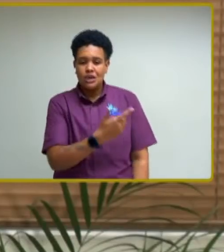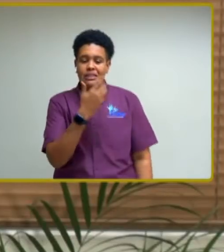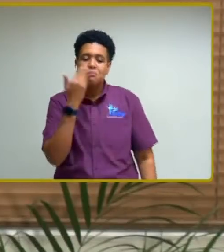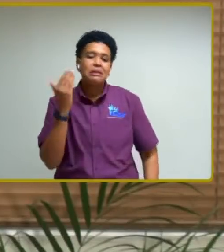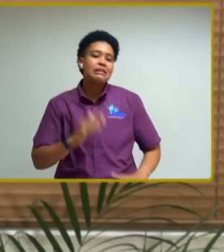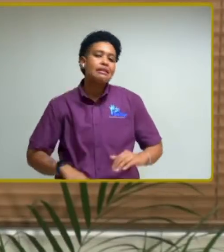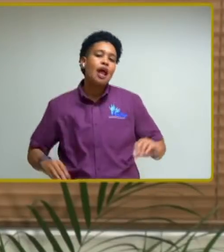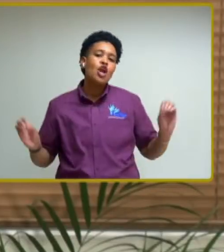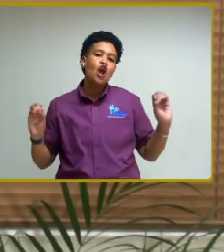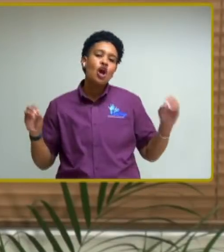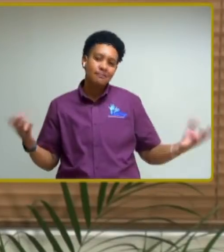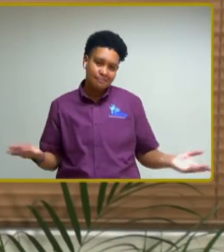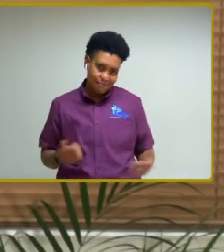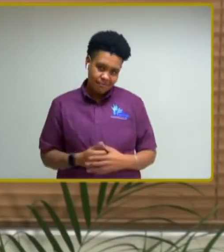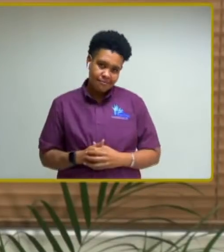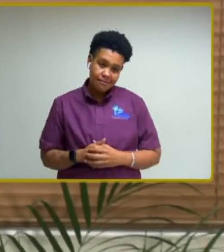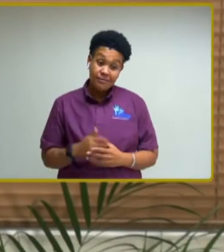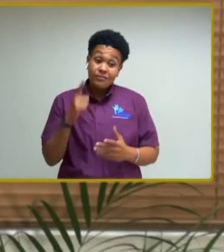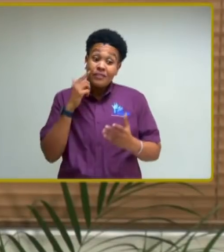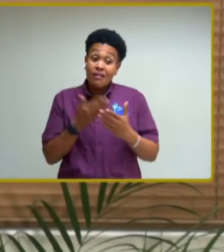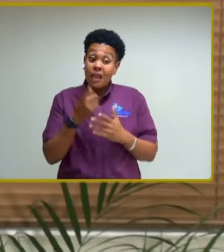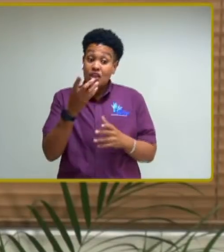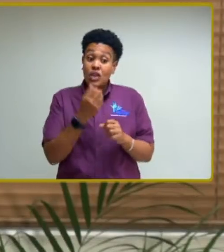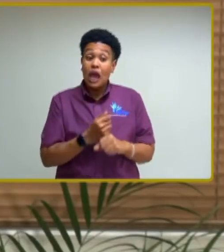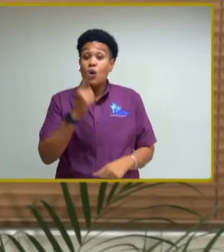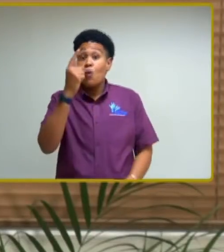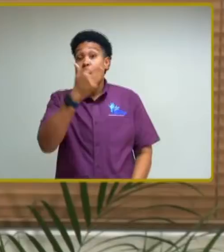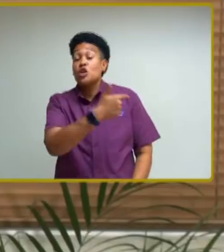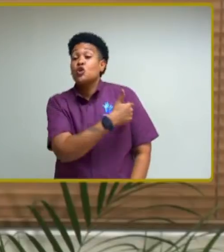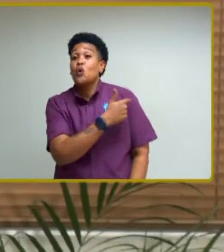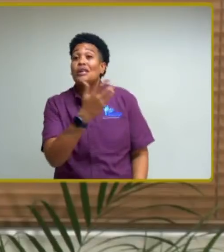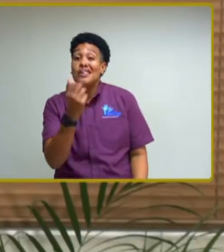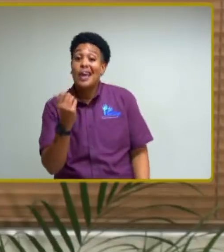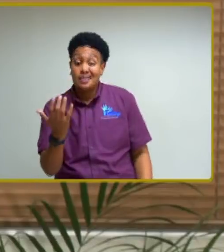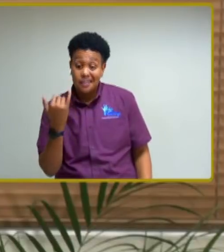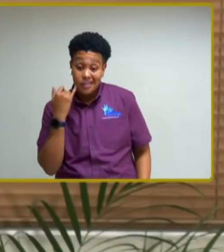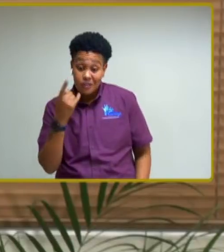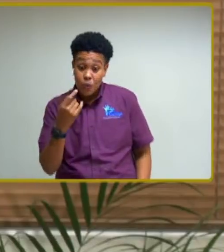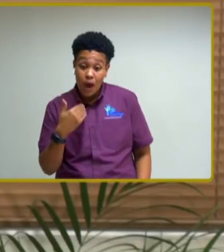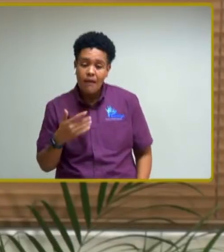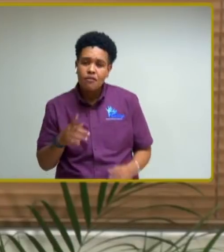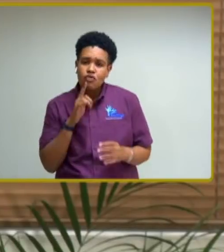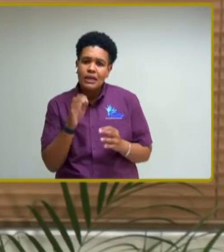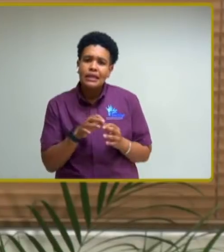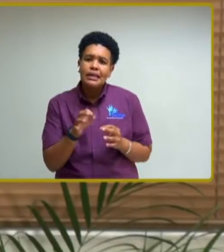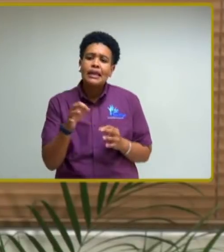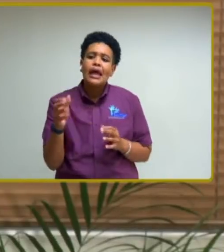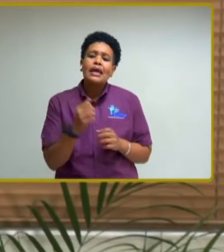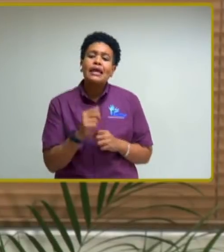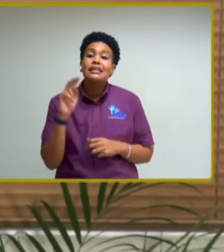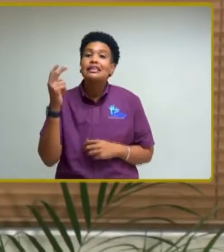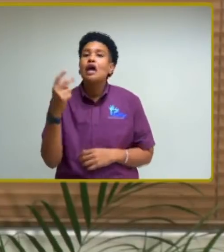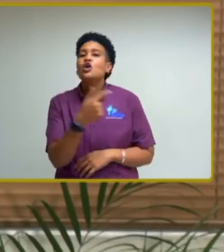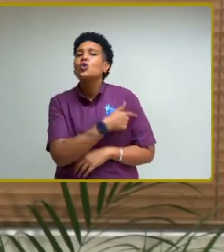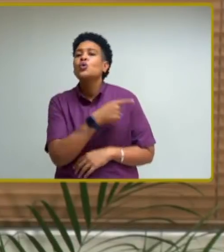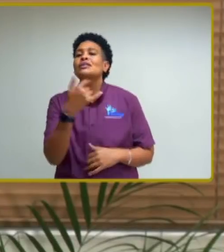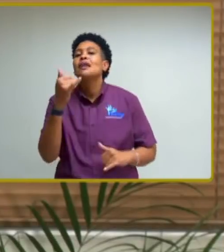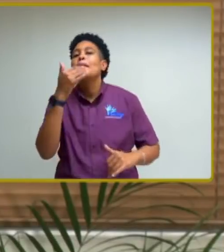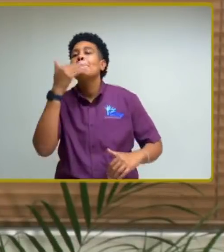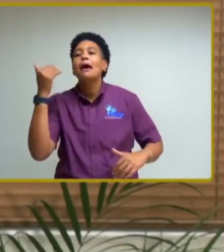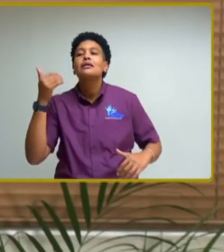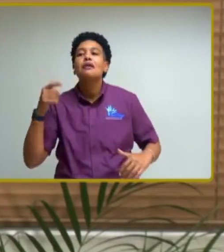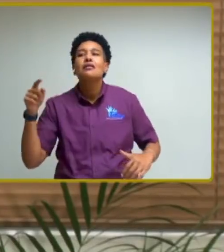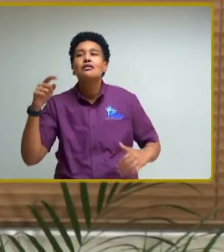than not getting any. And the fact that you have gotten one dose, even if you had a delay in getting the second, you're still better